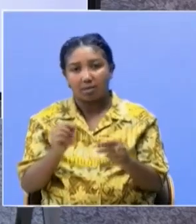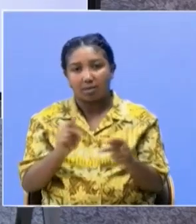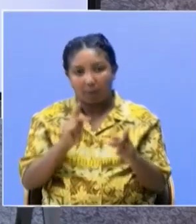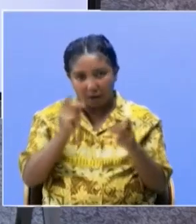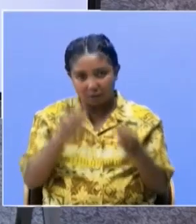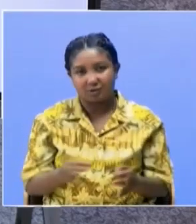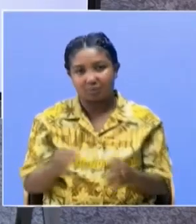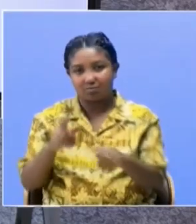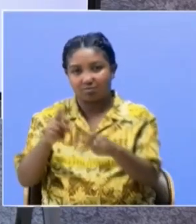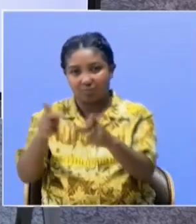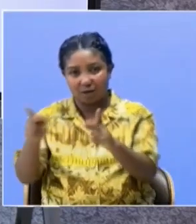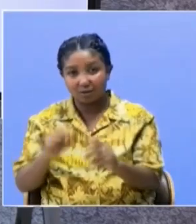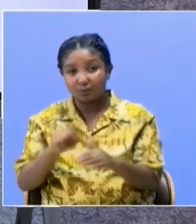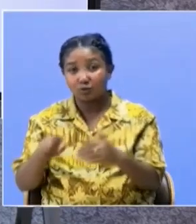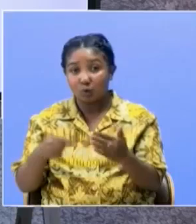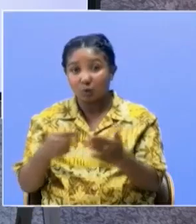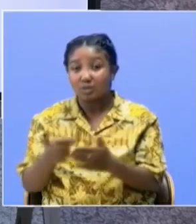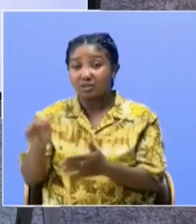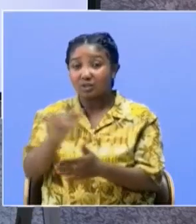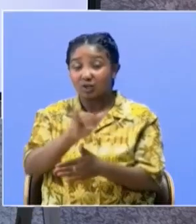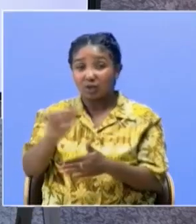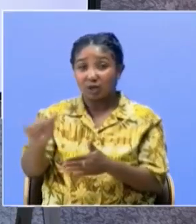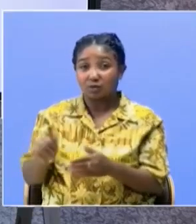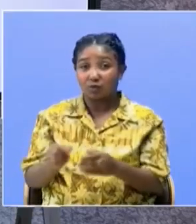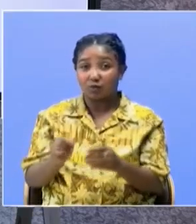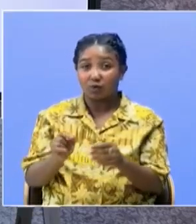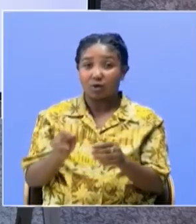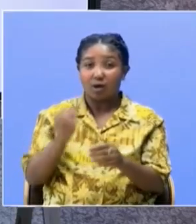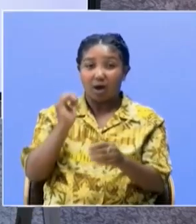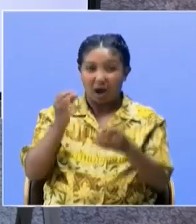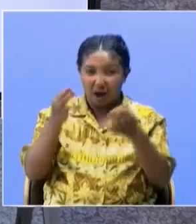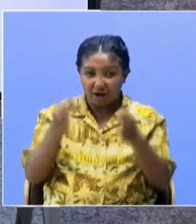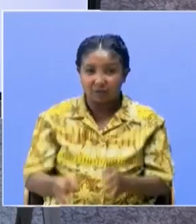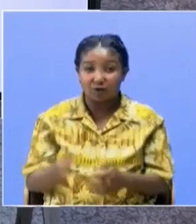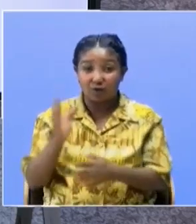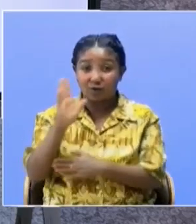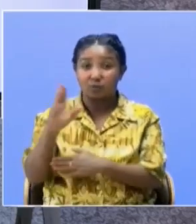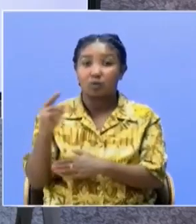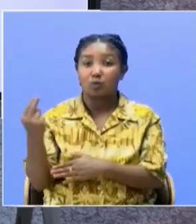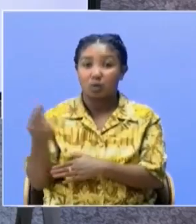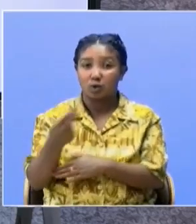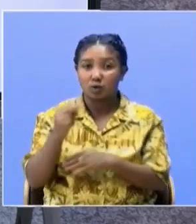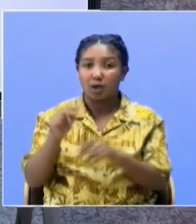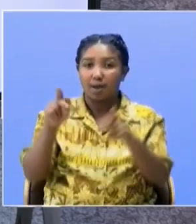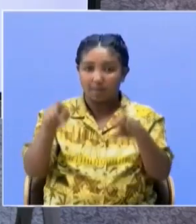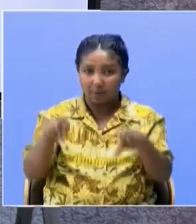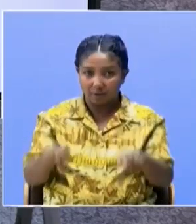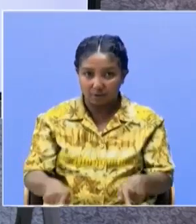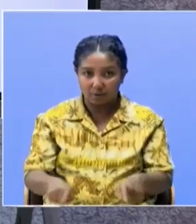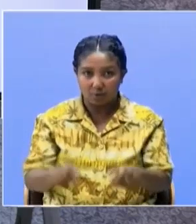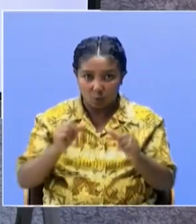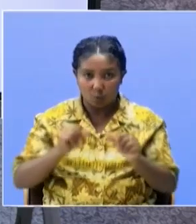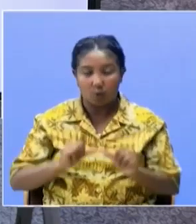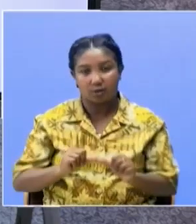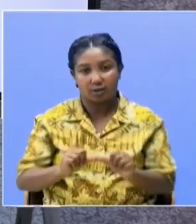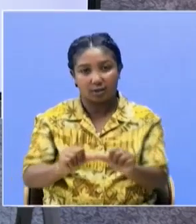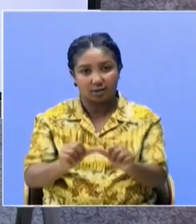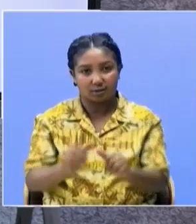place, right? So for such kind of arranged future, we use what? The present